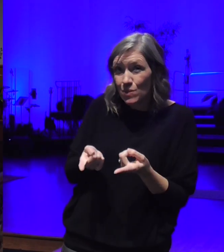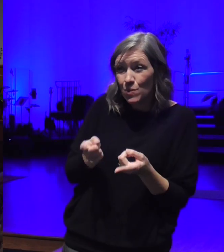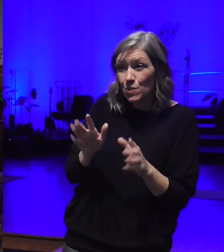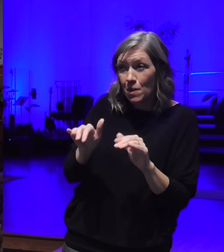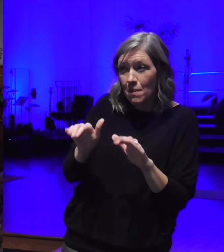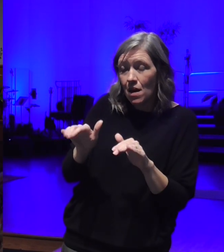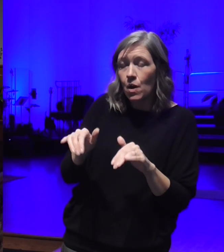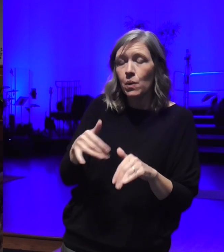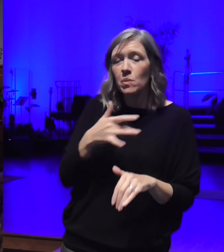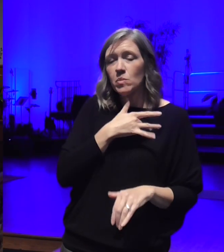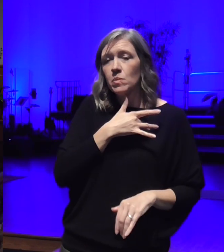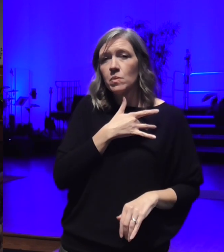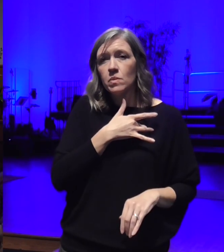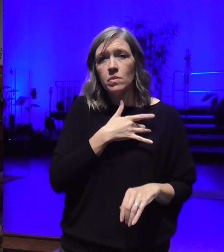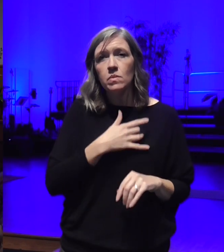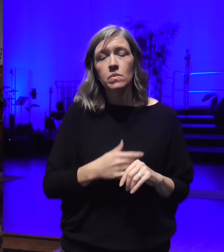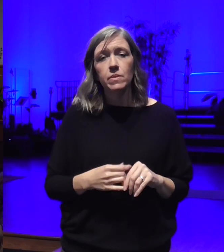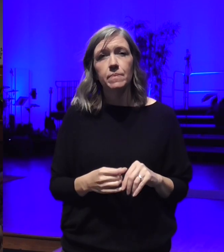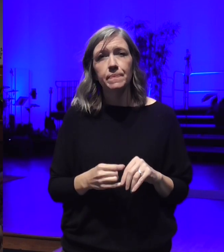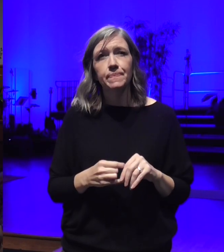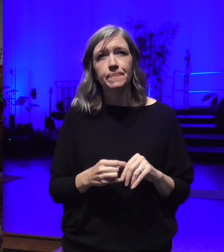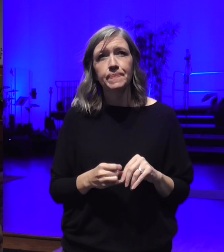well.